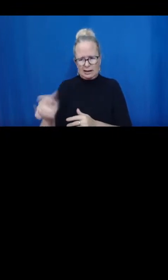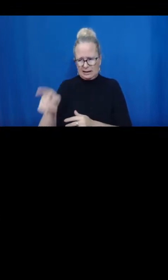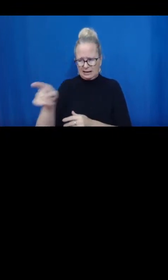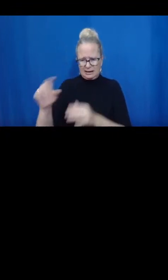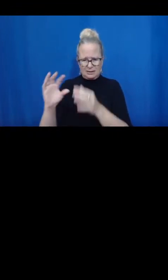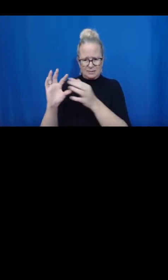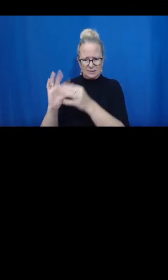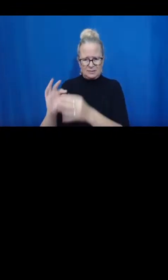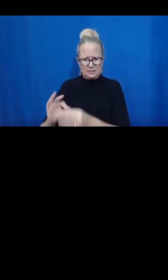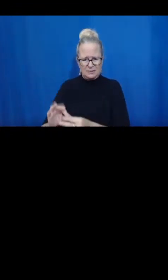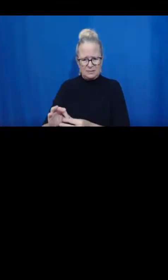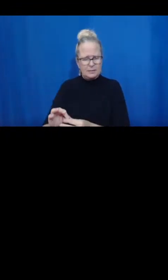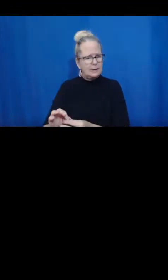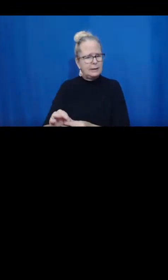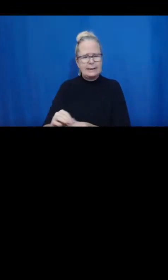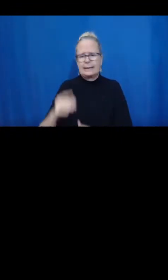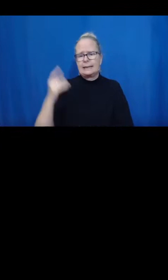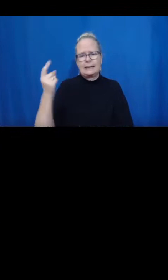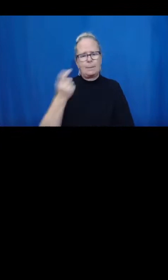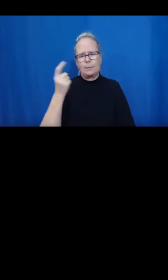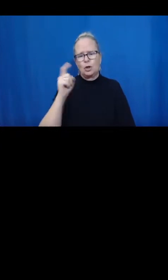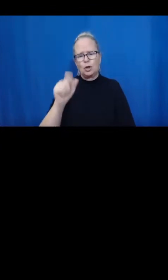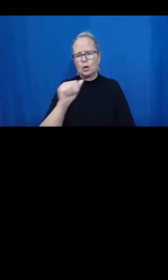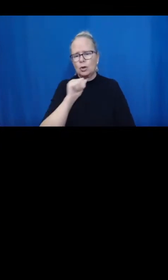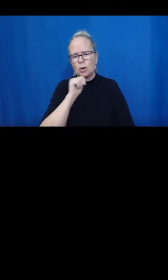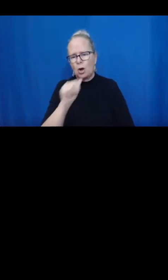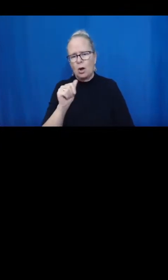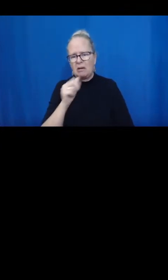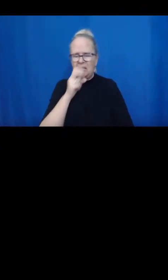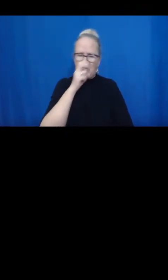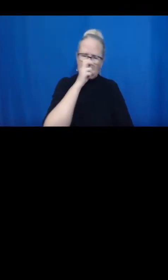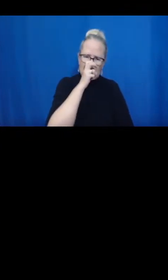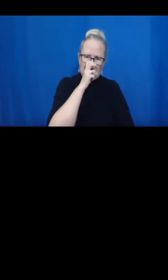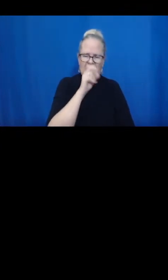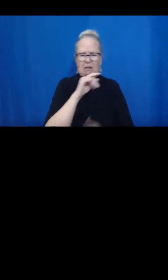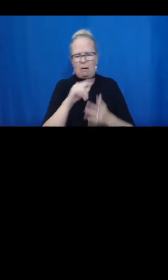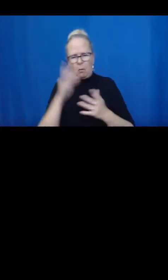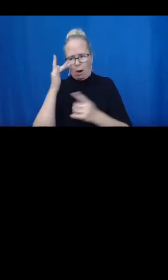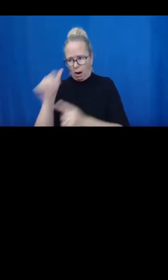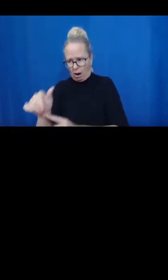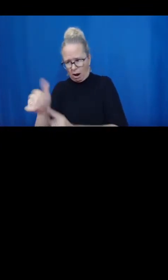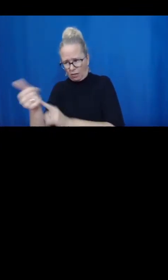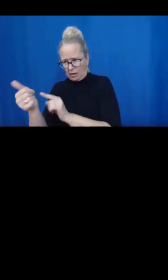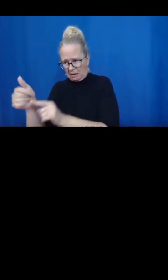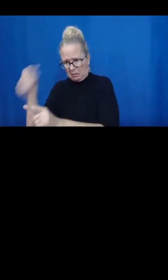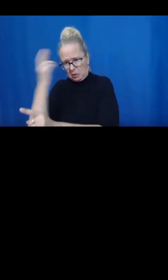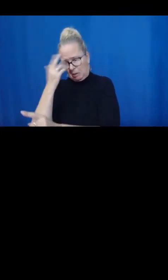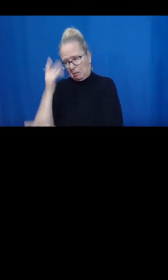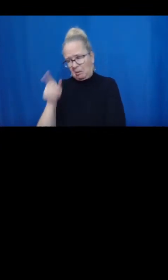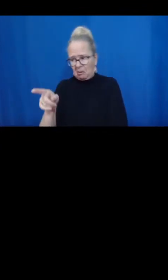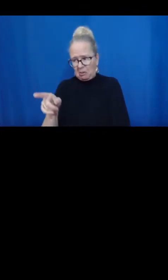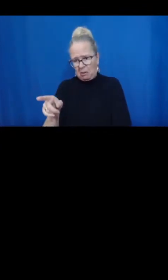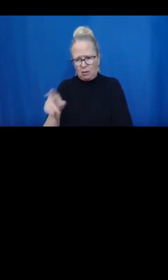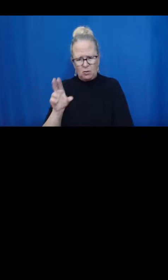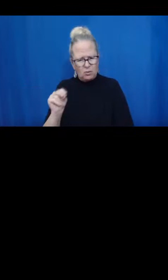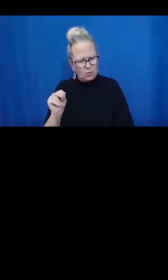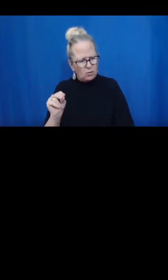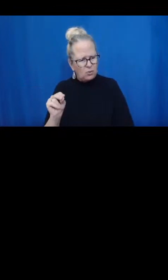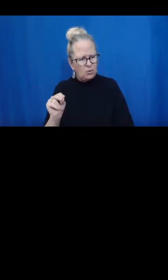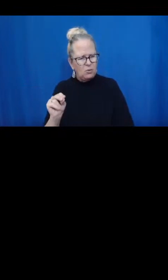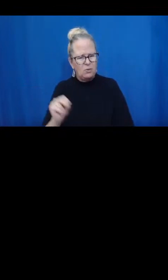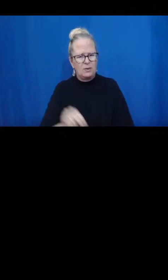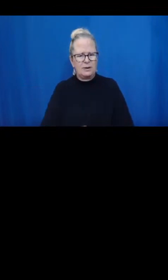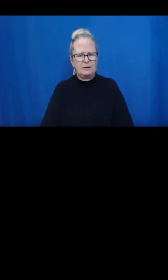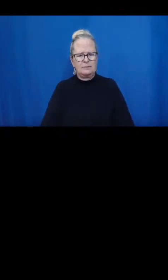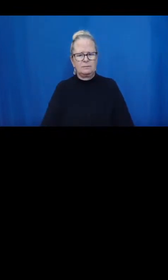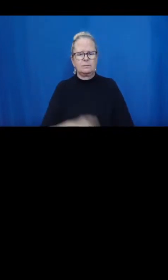Yes, I completely agree. Both Tisa and Lindsay, I'm sure many of my patients can relate